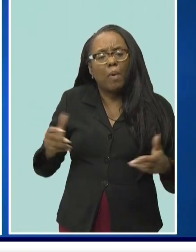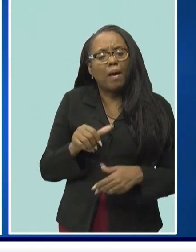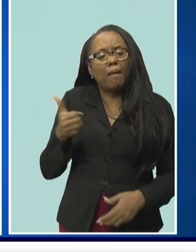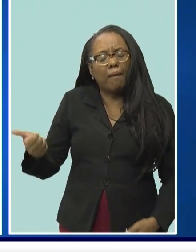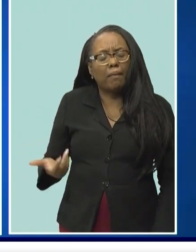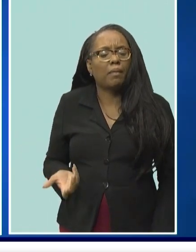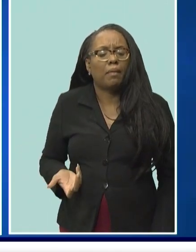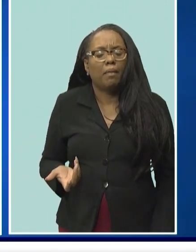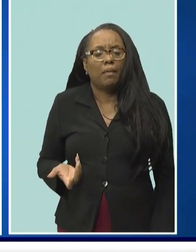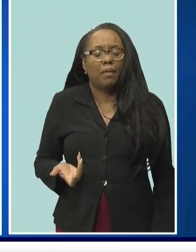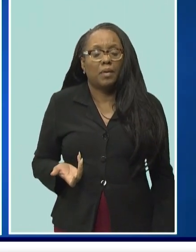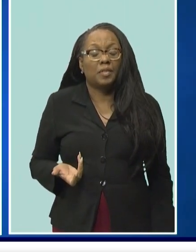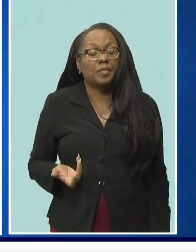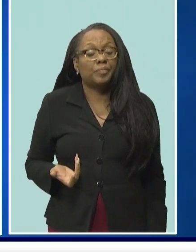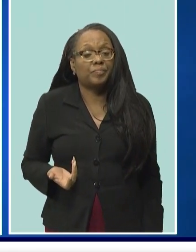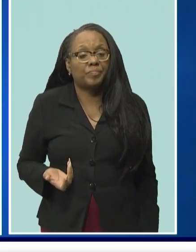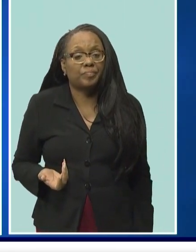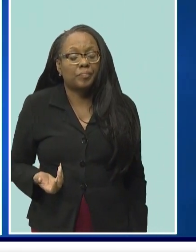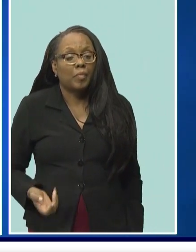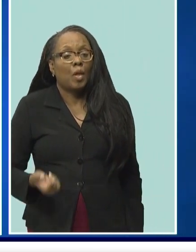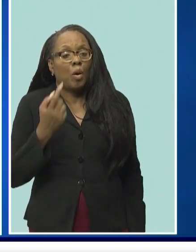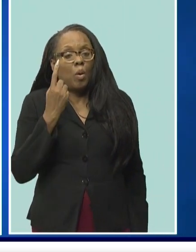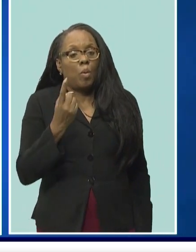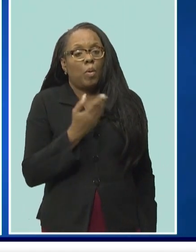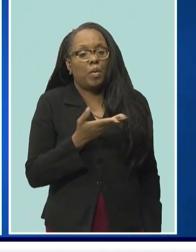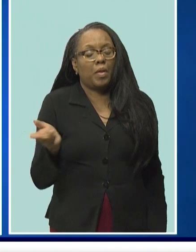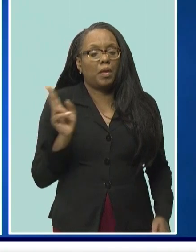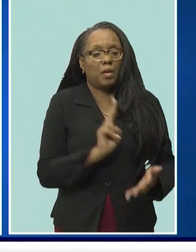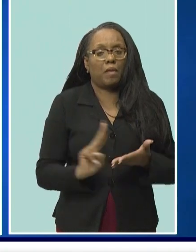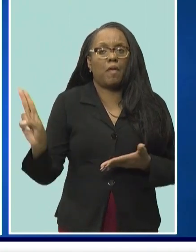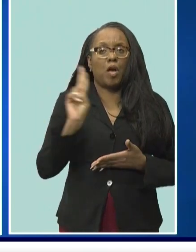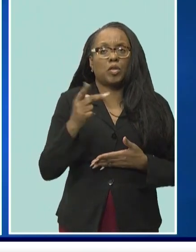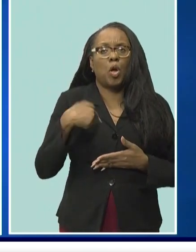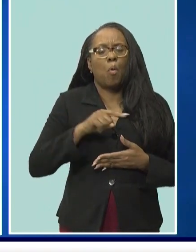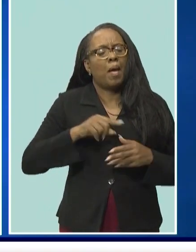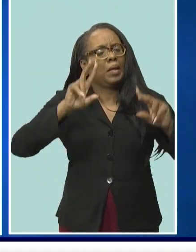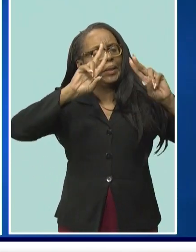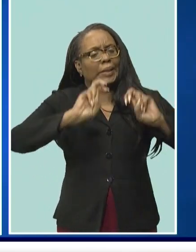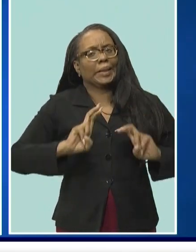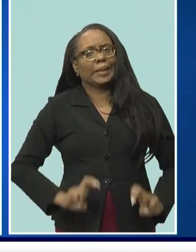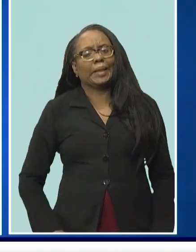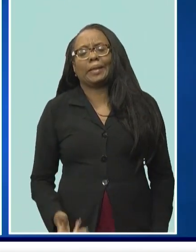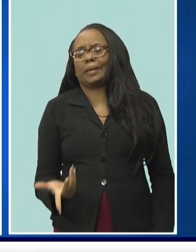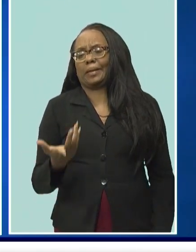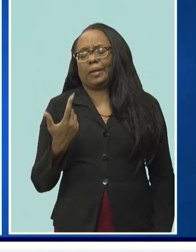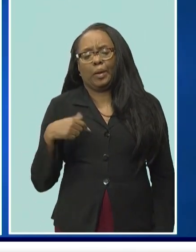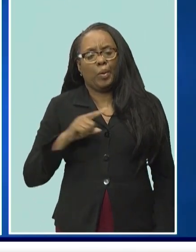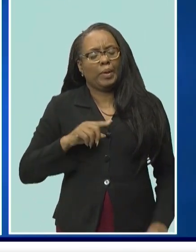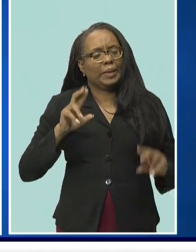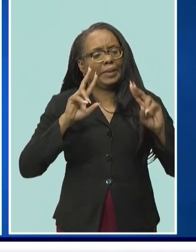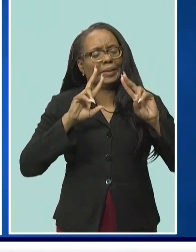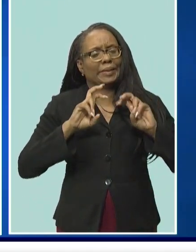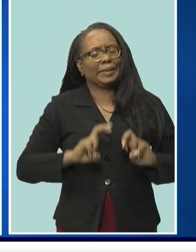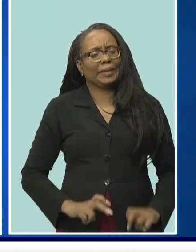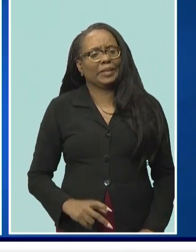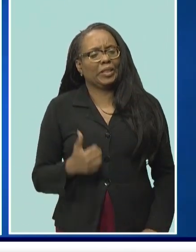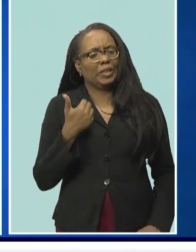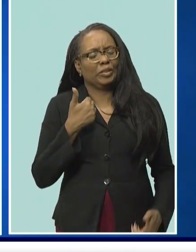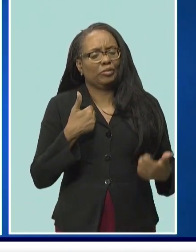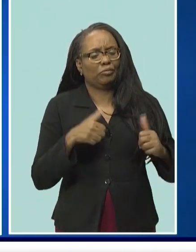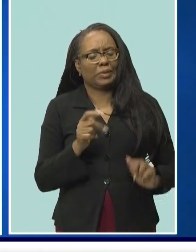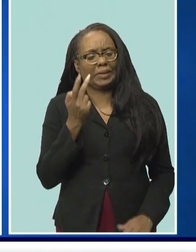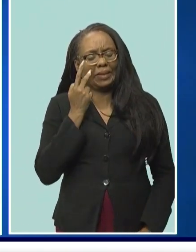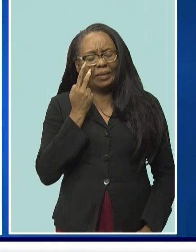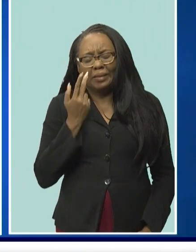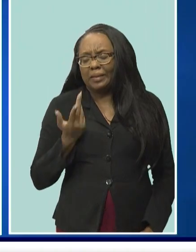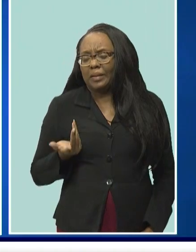Well, one thing at the university that we are looking at is what I mentioned before in terms of how can we look